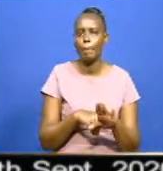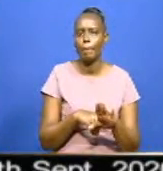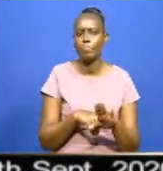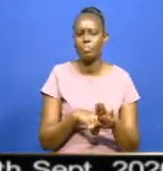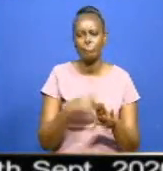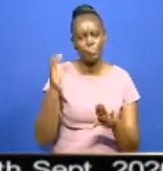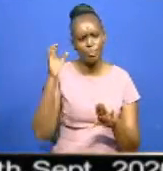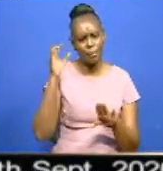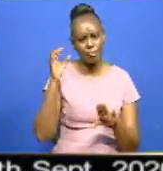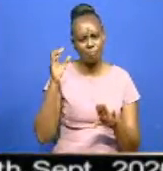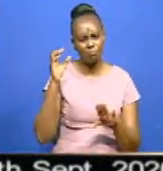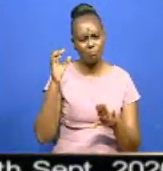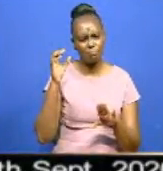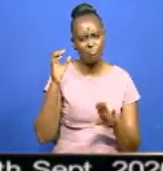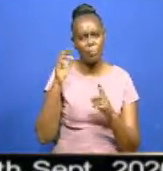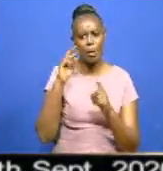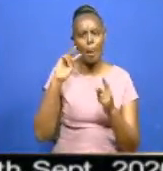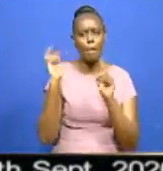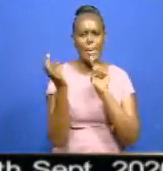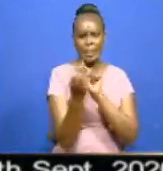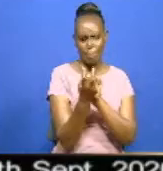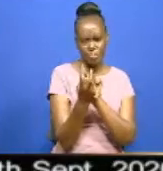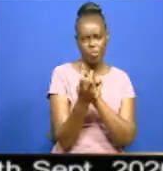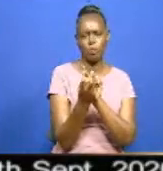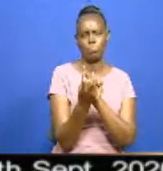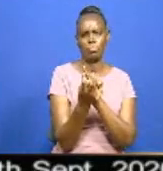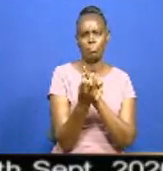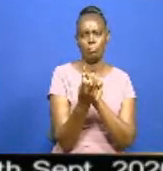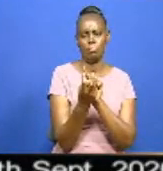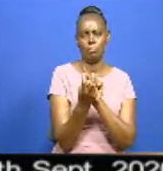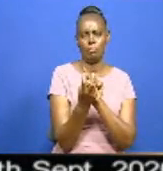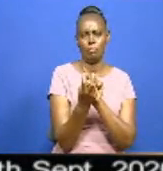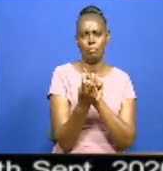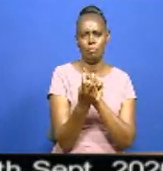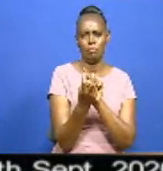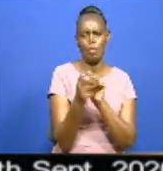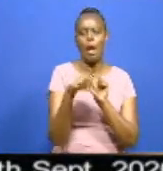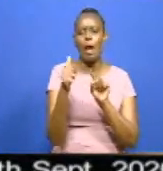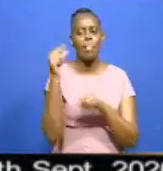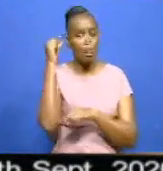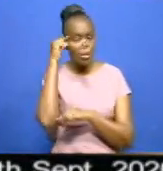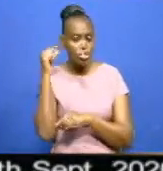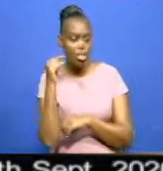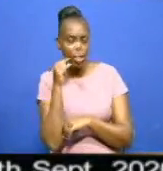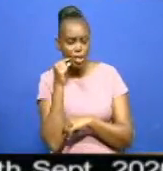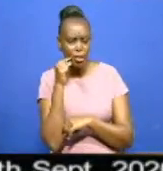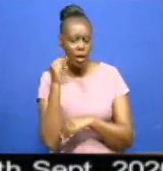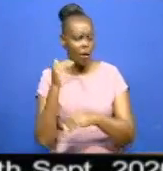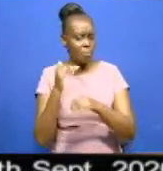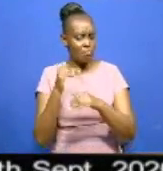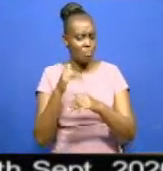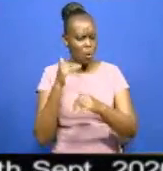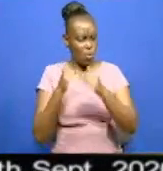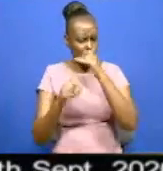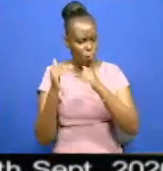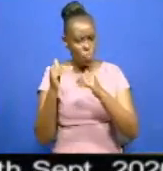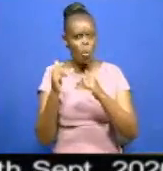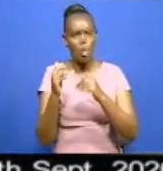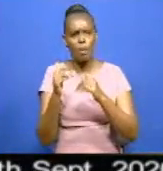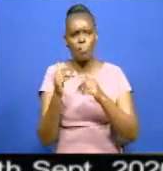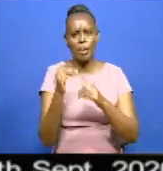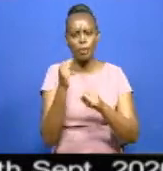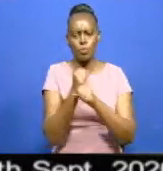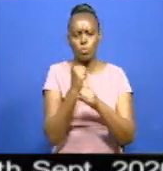perception that those who are of the other gender, Mr. Speaker, might not be as qualified to play certain